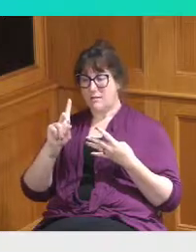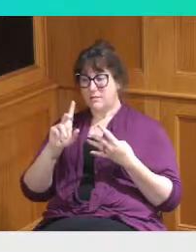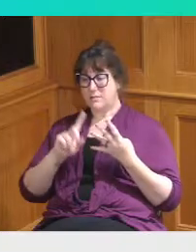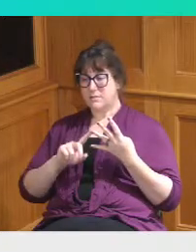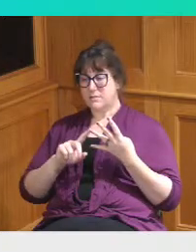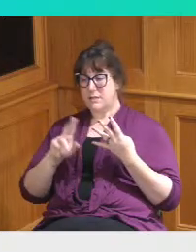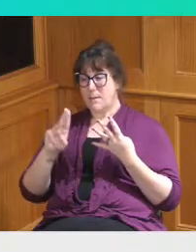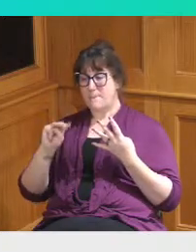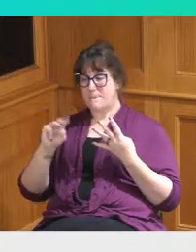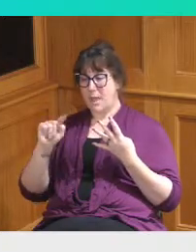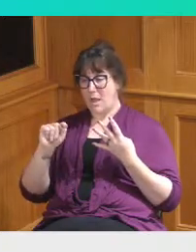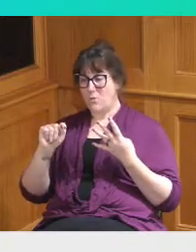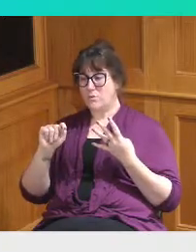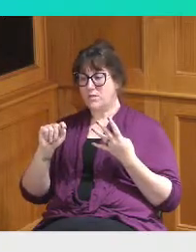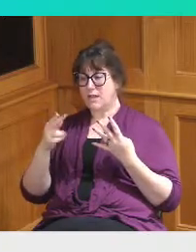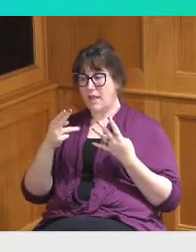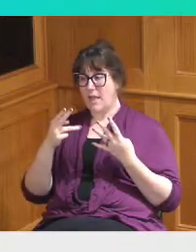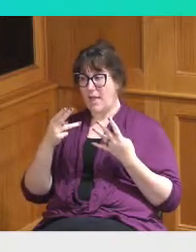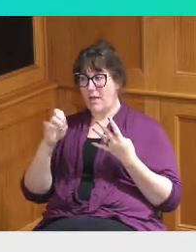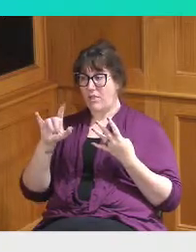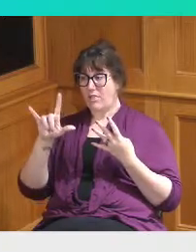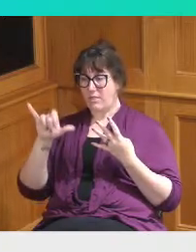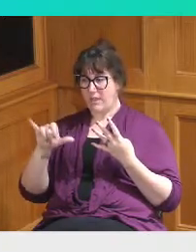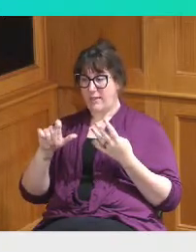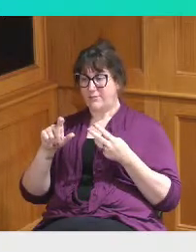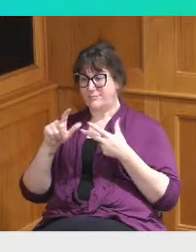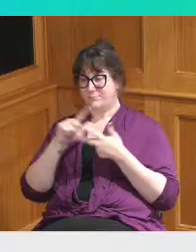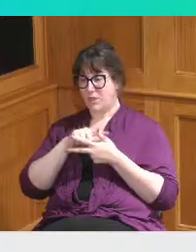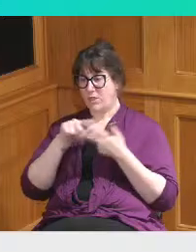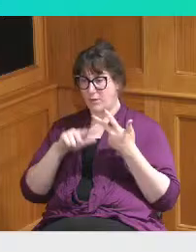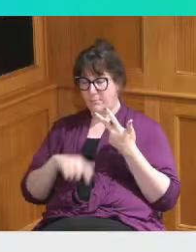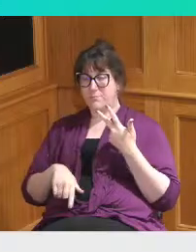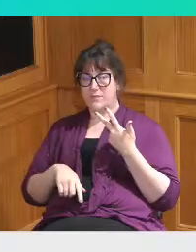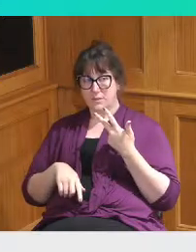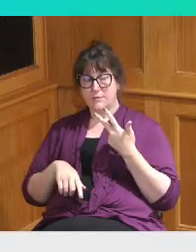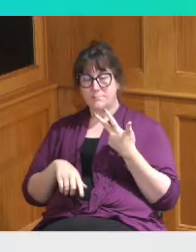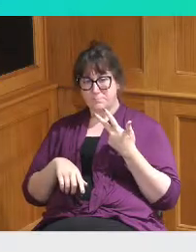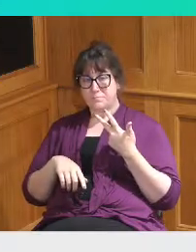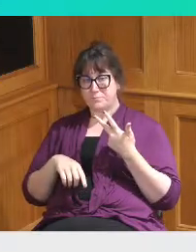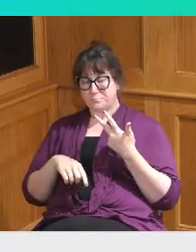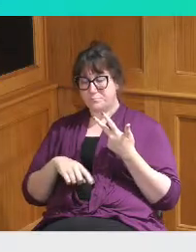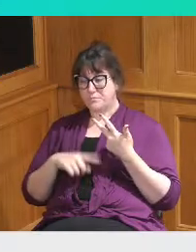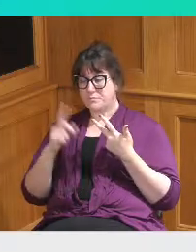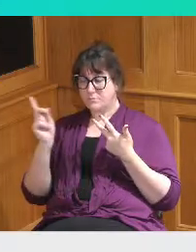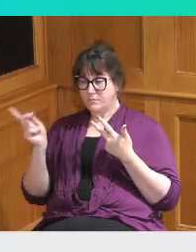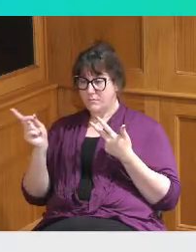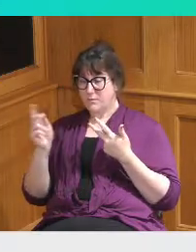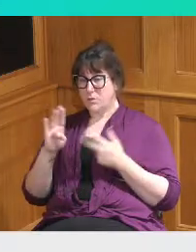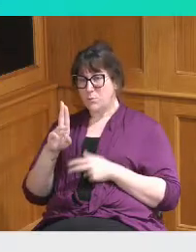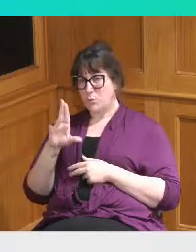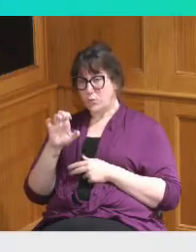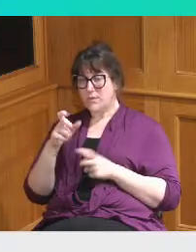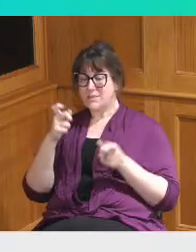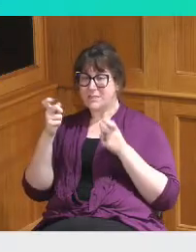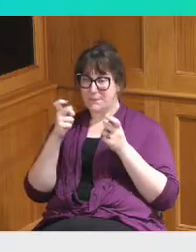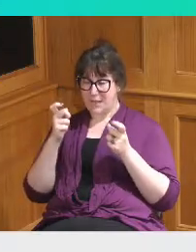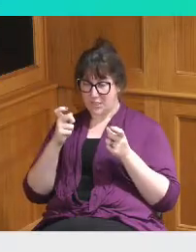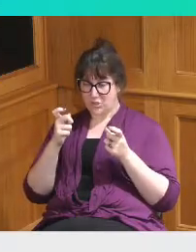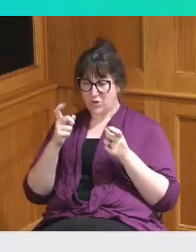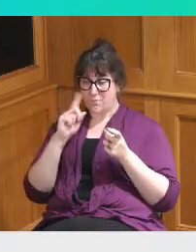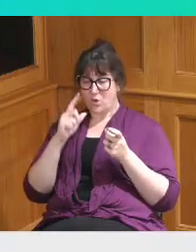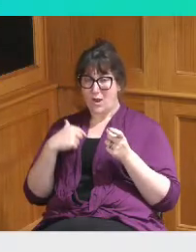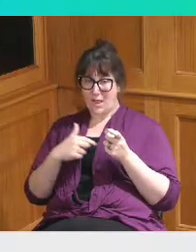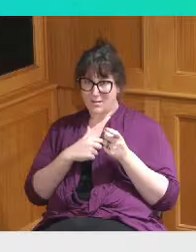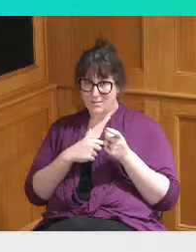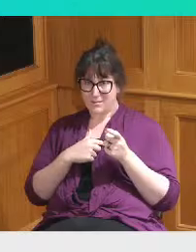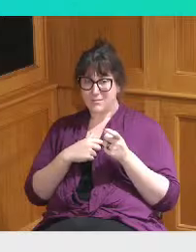Bruce Carter, who's going to go into each of the projects that he's working on as a project manager for us, he'll get into detail. But I would like to